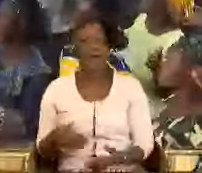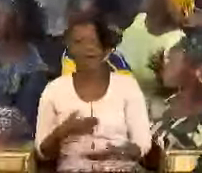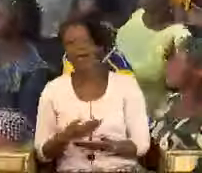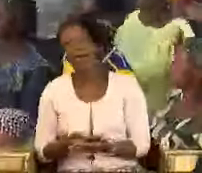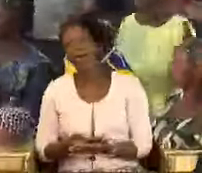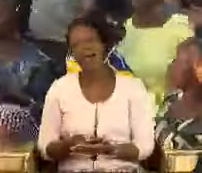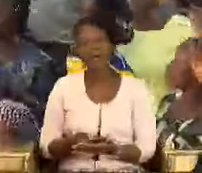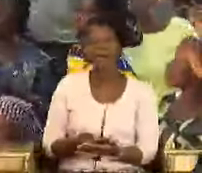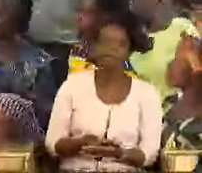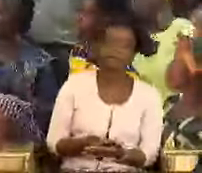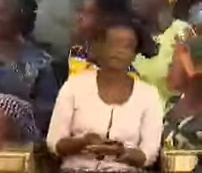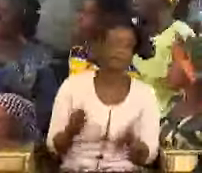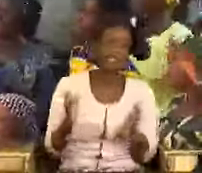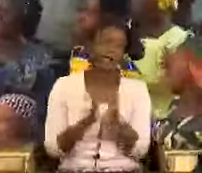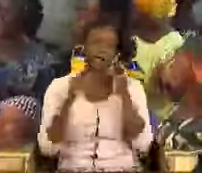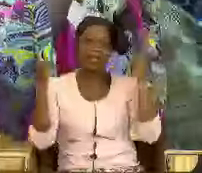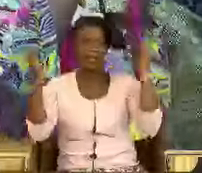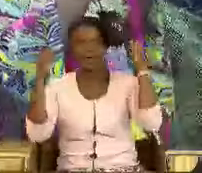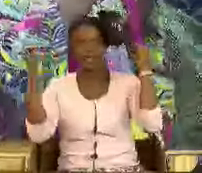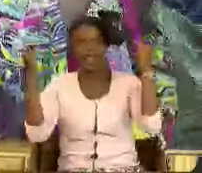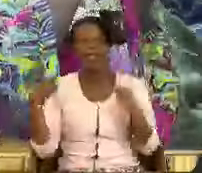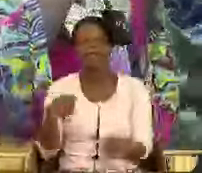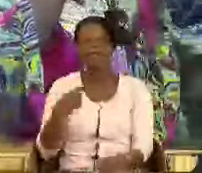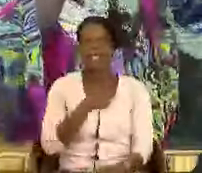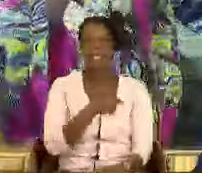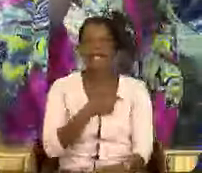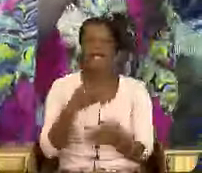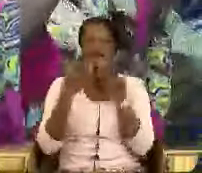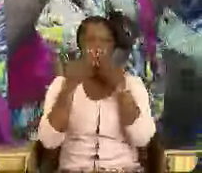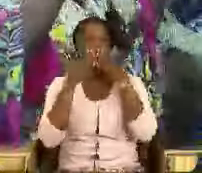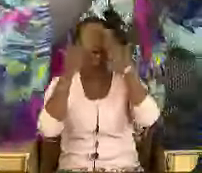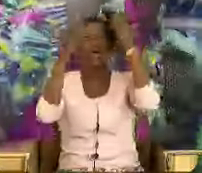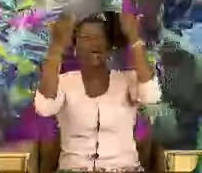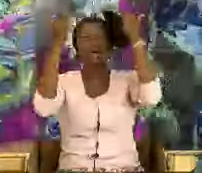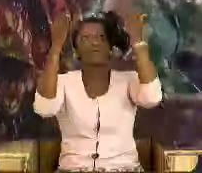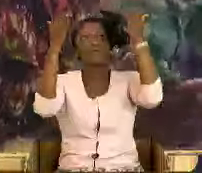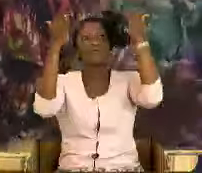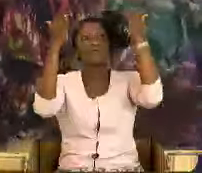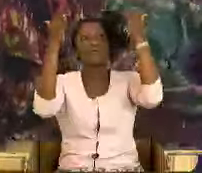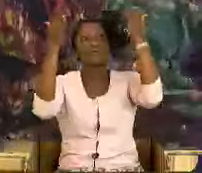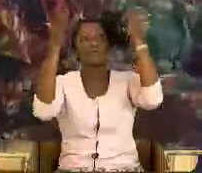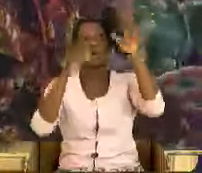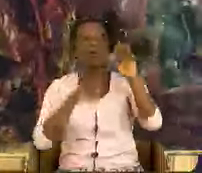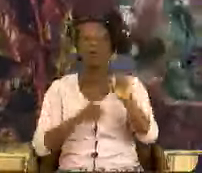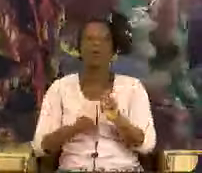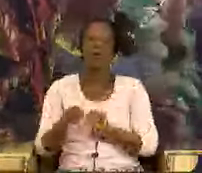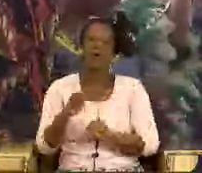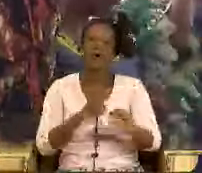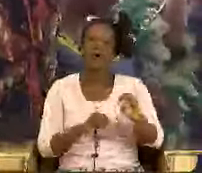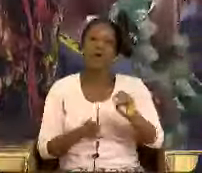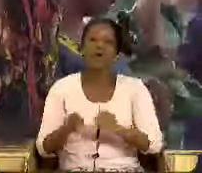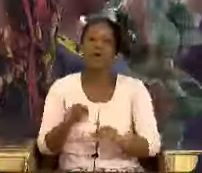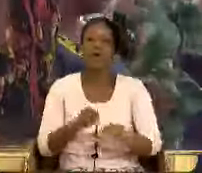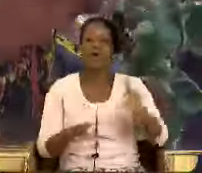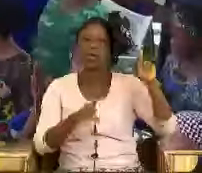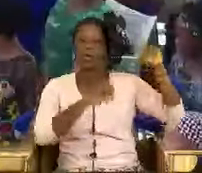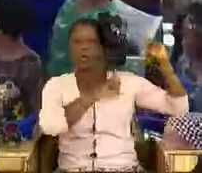are Hallelujah we are great